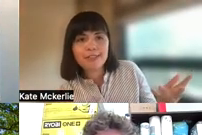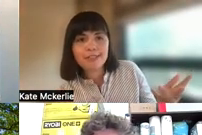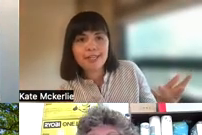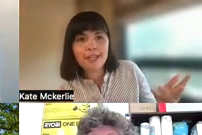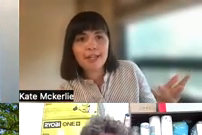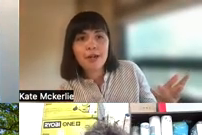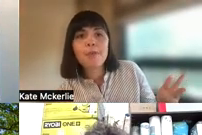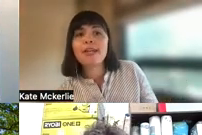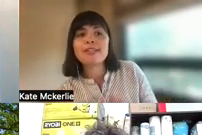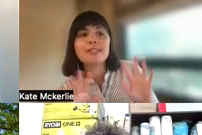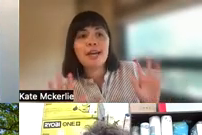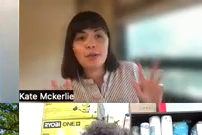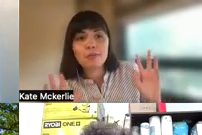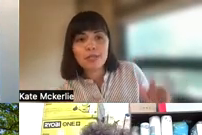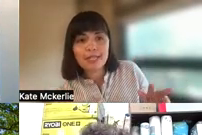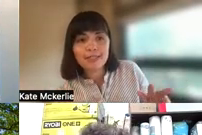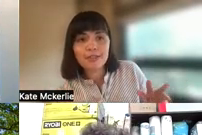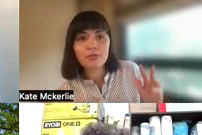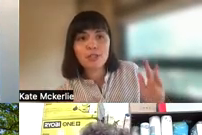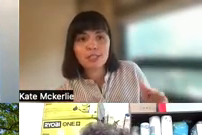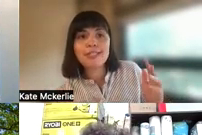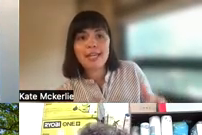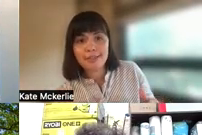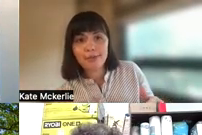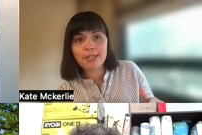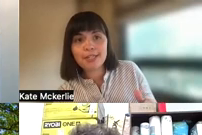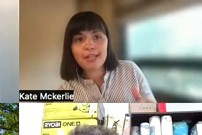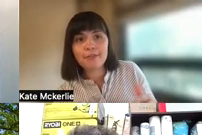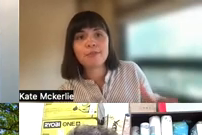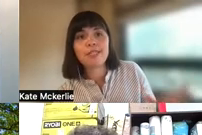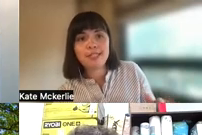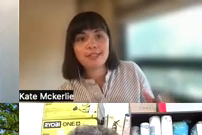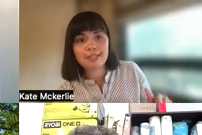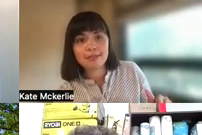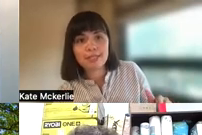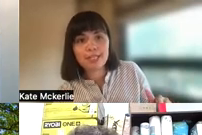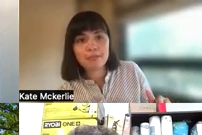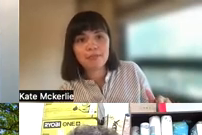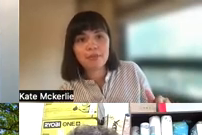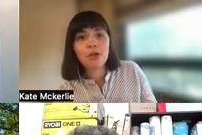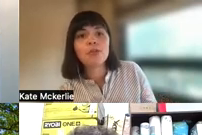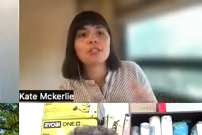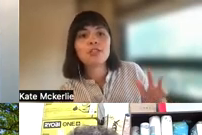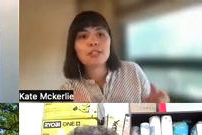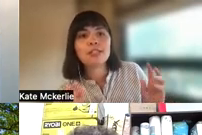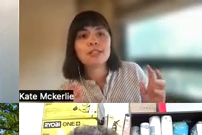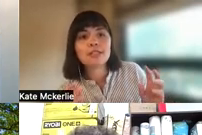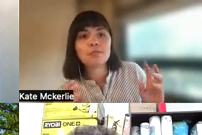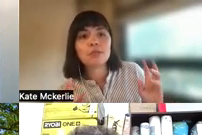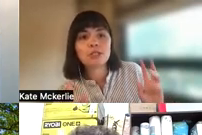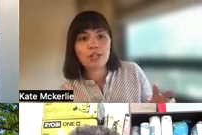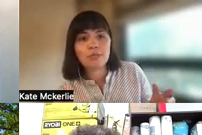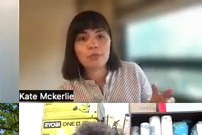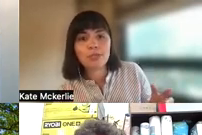about needs today, but that does not replace the rich data we're going to get from the needs assessment team. We're just using this